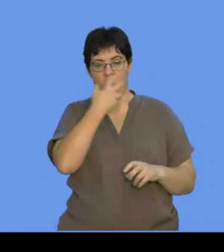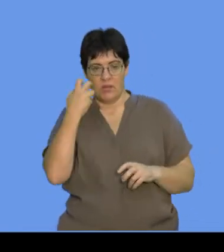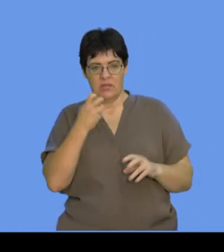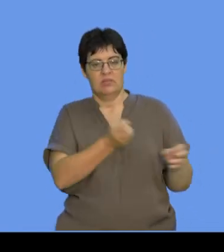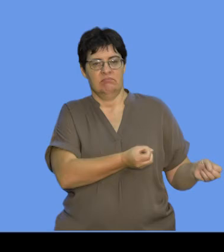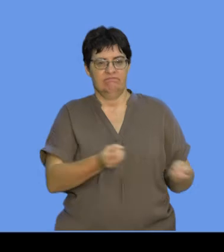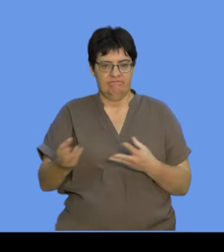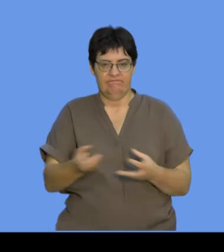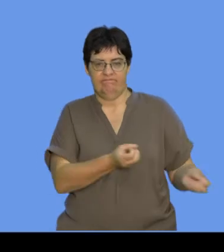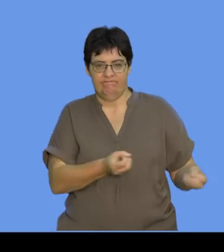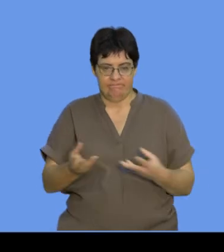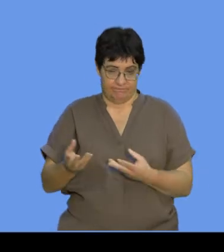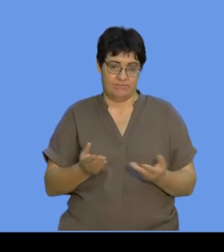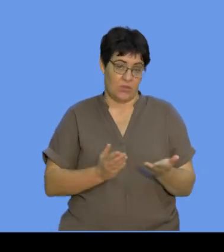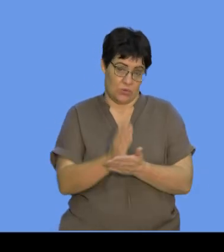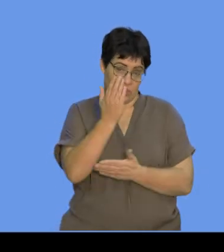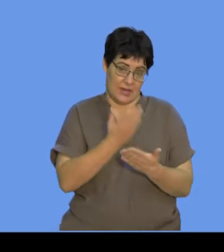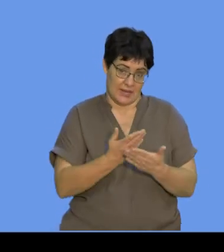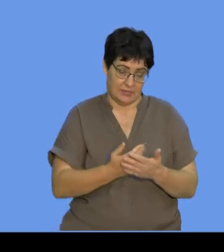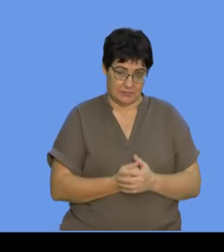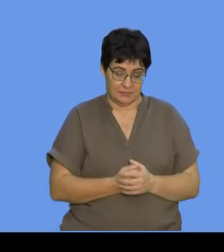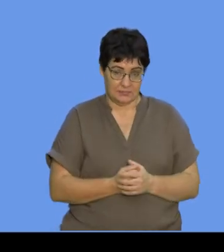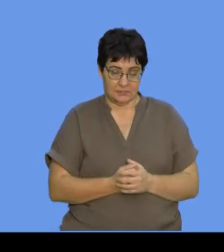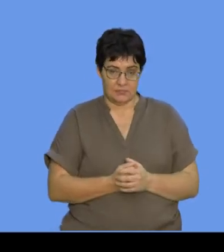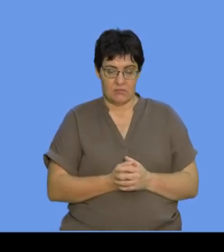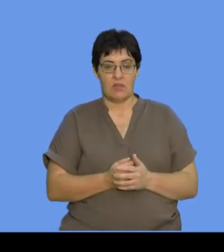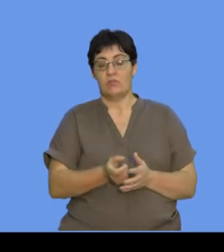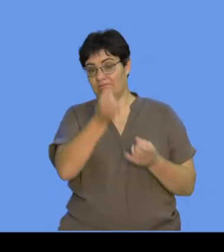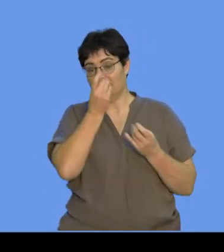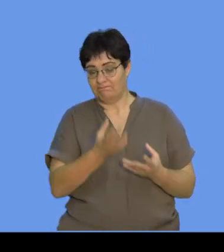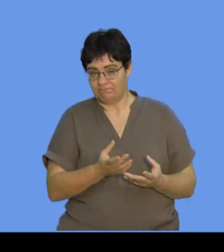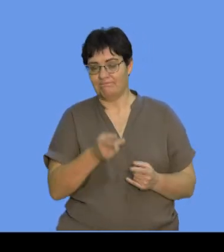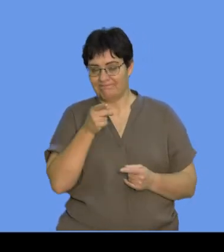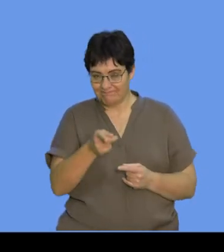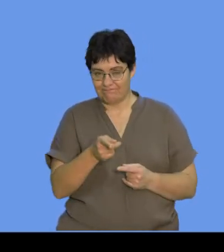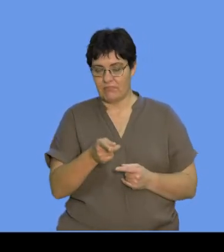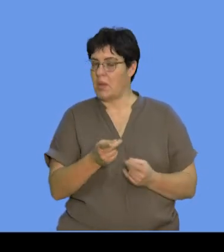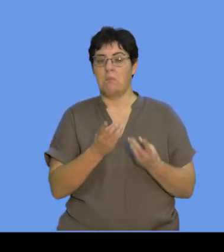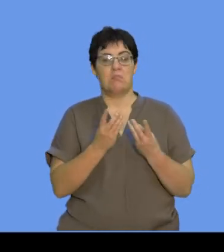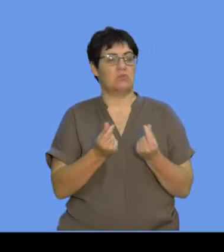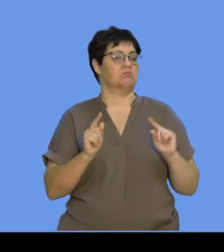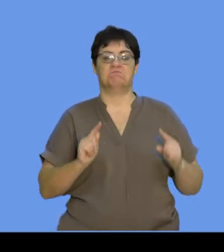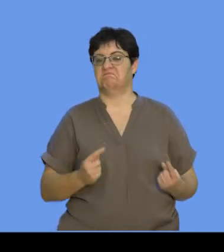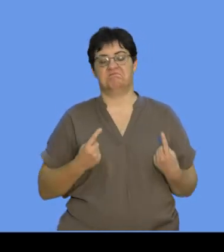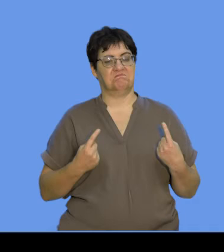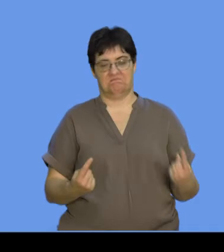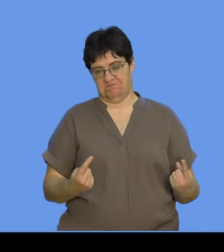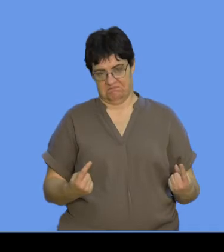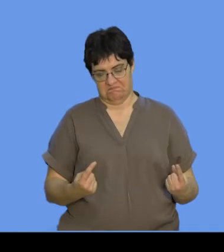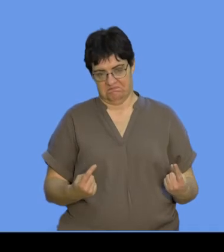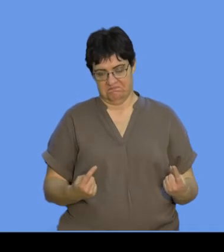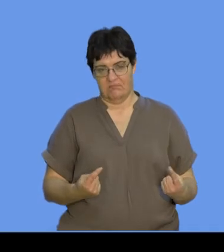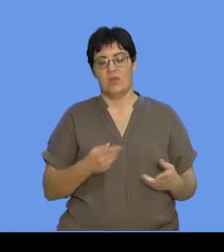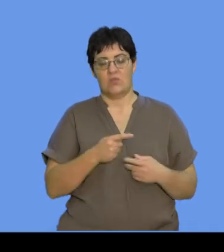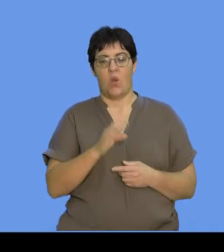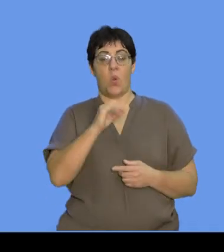and electricity to pass through it. So the clue that we're given is that this material actually is a non-conductor, of